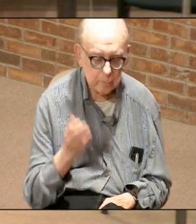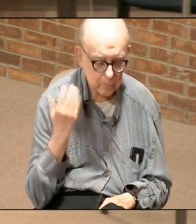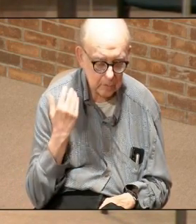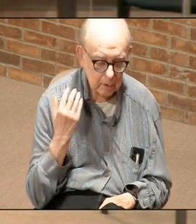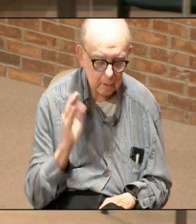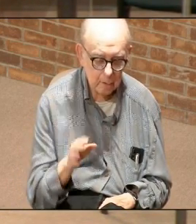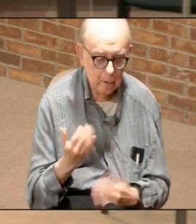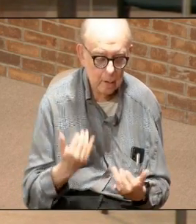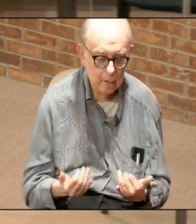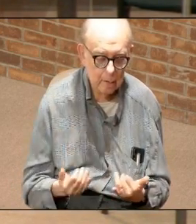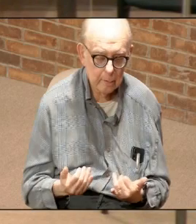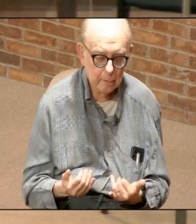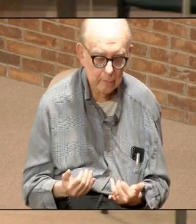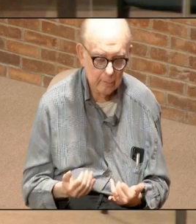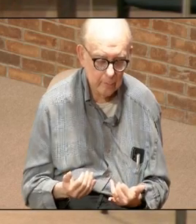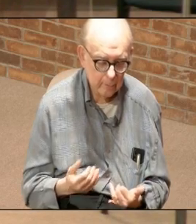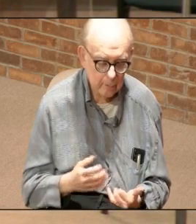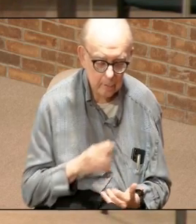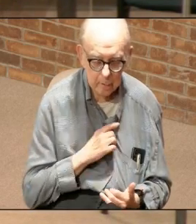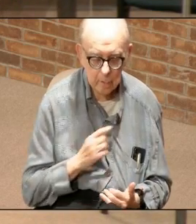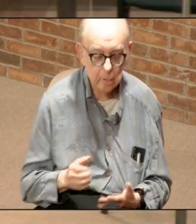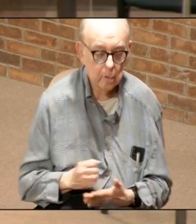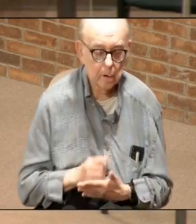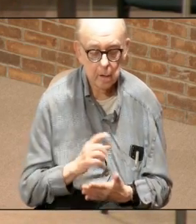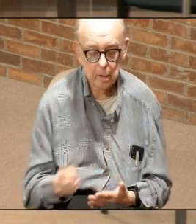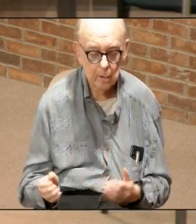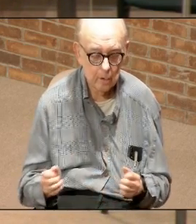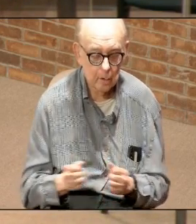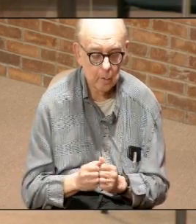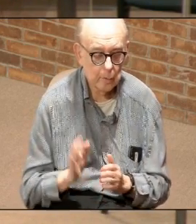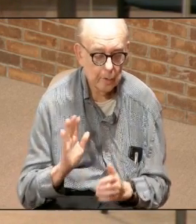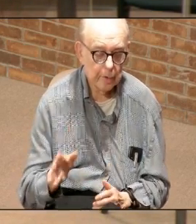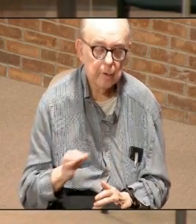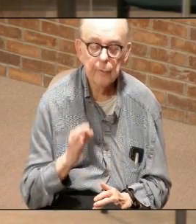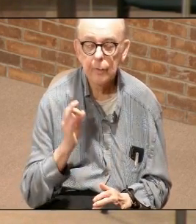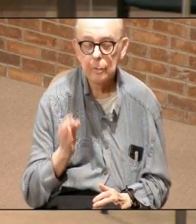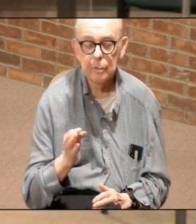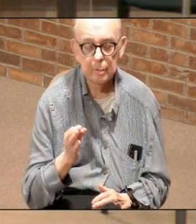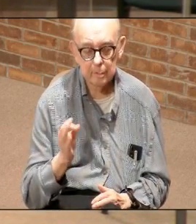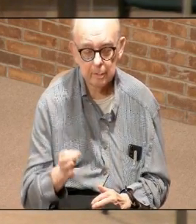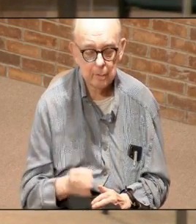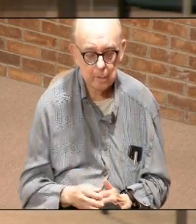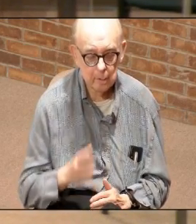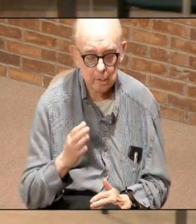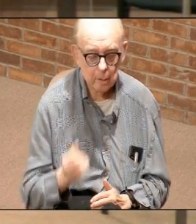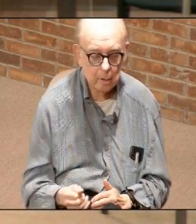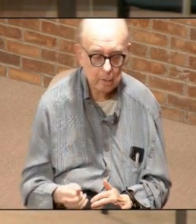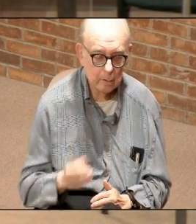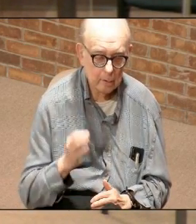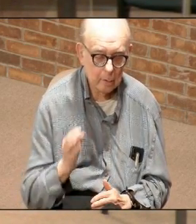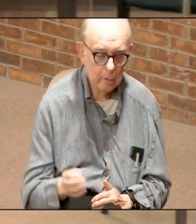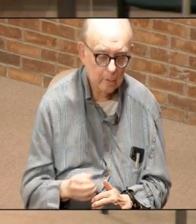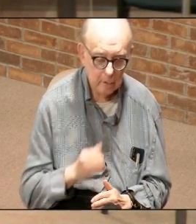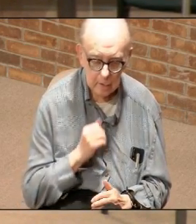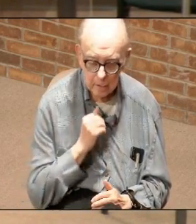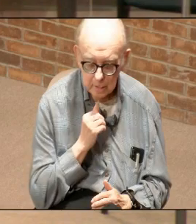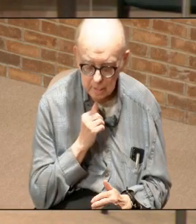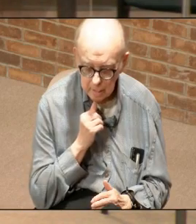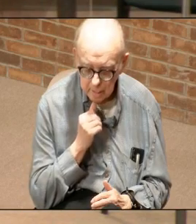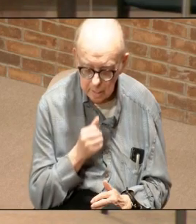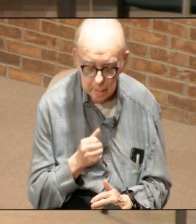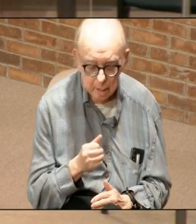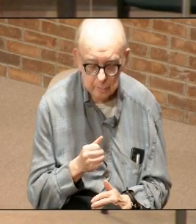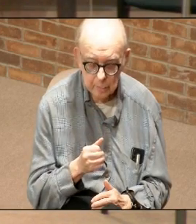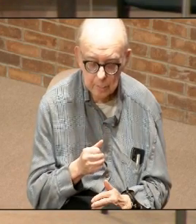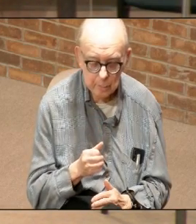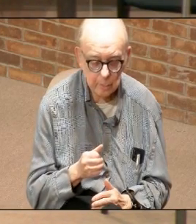of their present, and Lord help them with their future. Because their future is not going to be